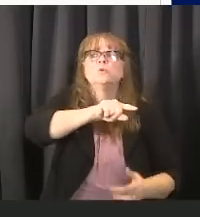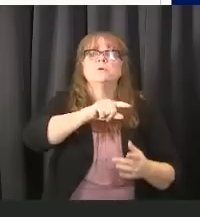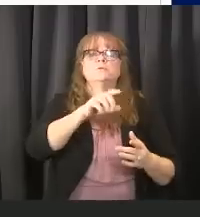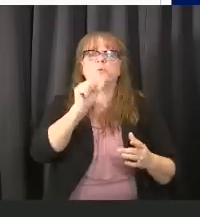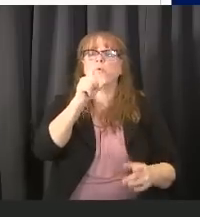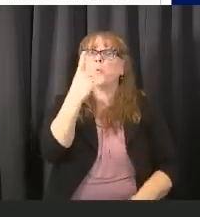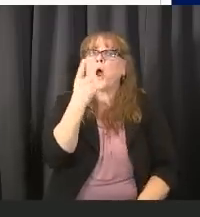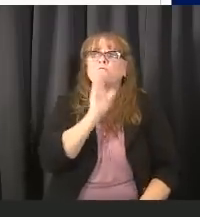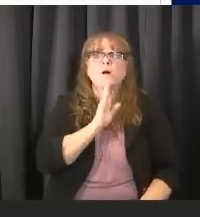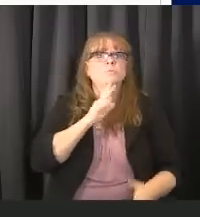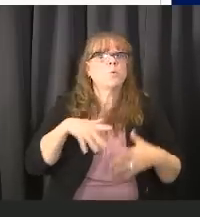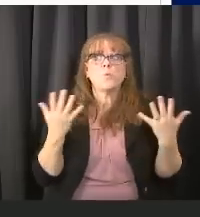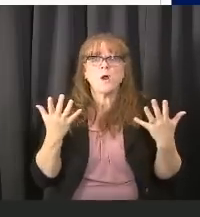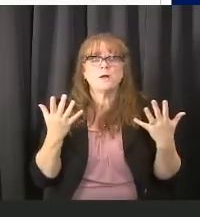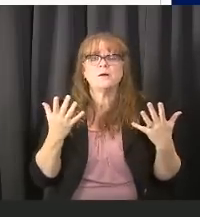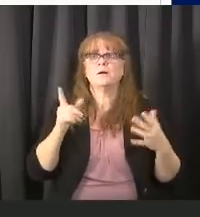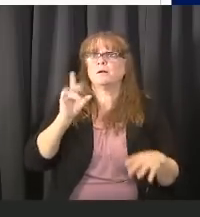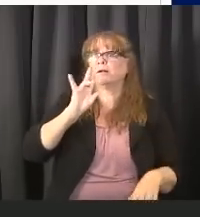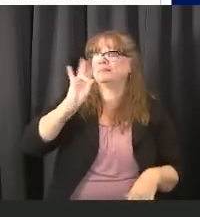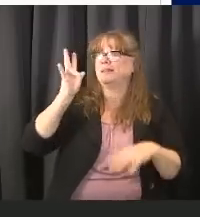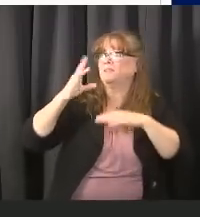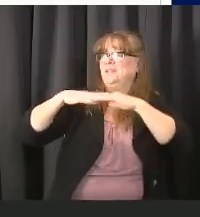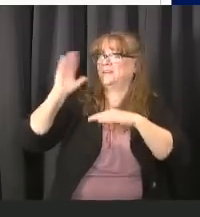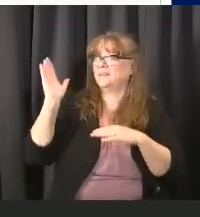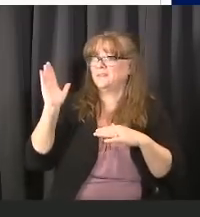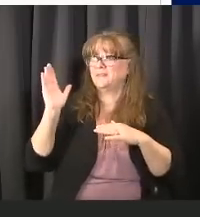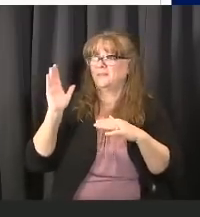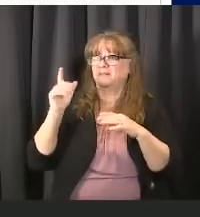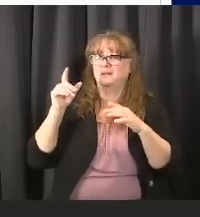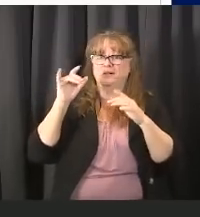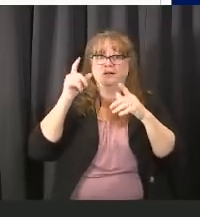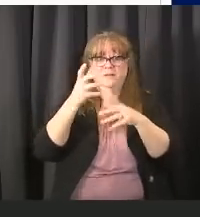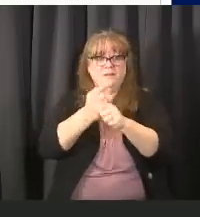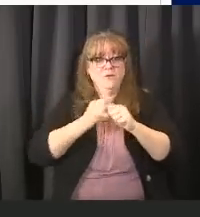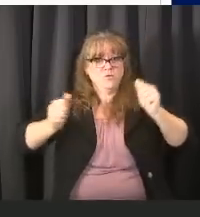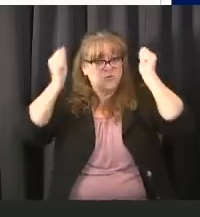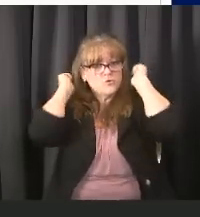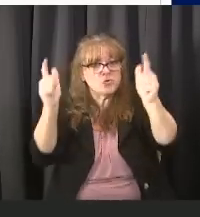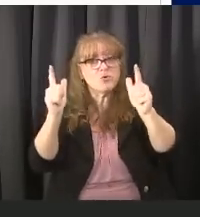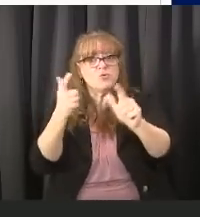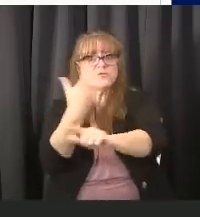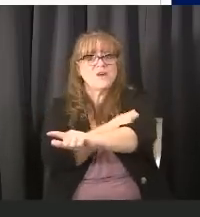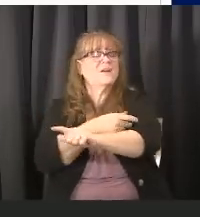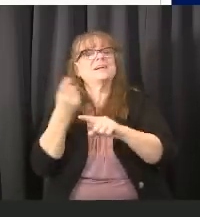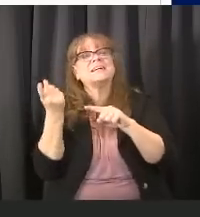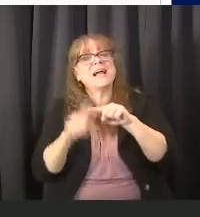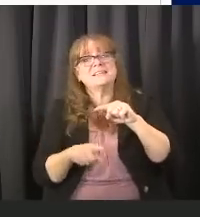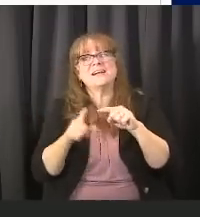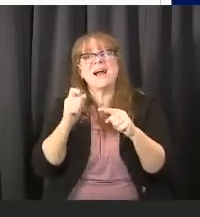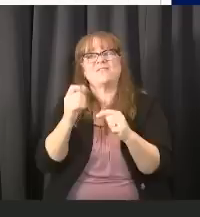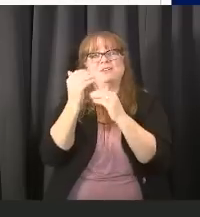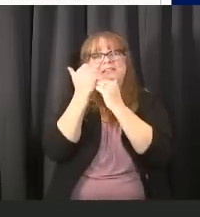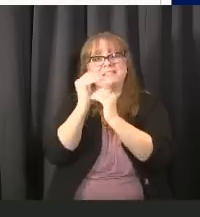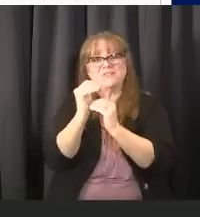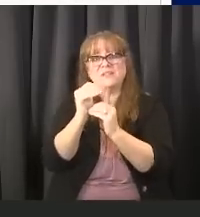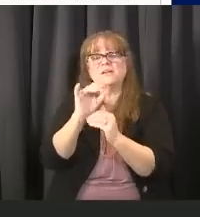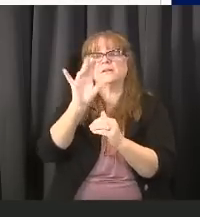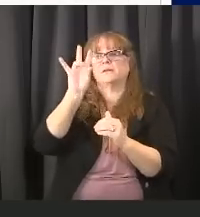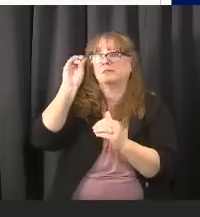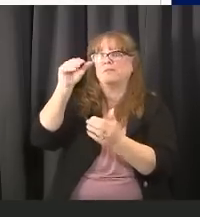and not everybody can get it next week, because we only get the 70,000 a week. Dr. Zane. Morning, thank you.